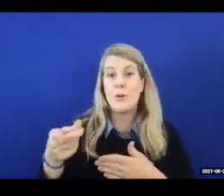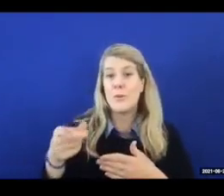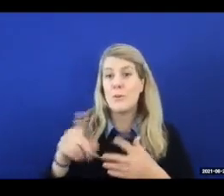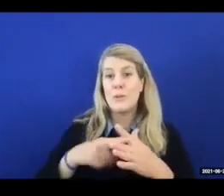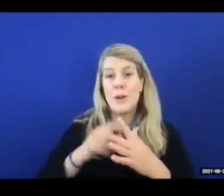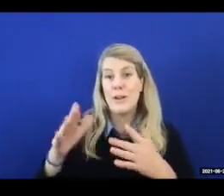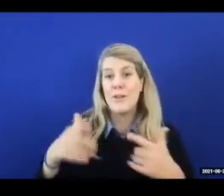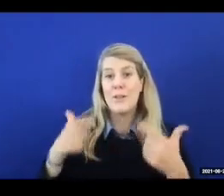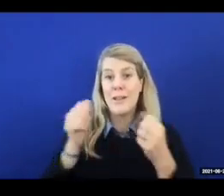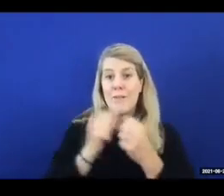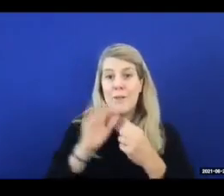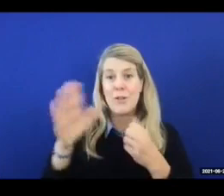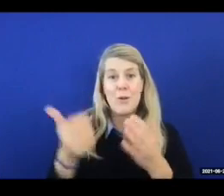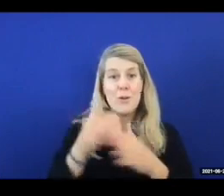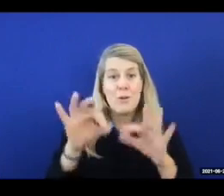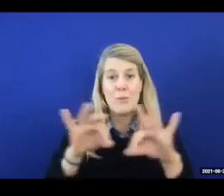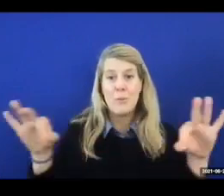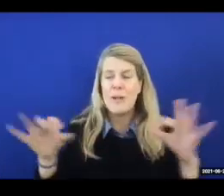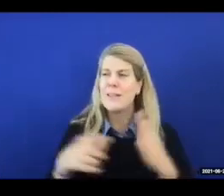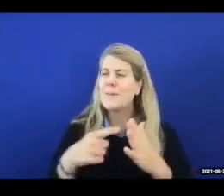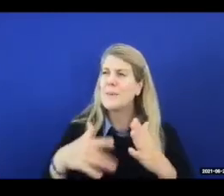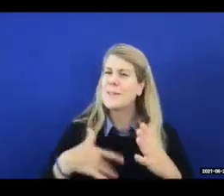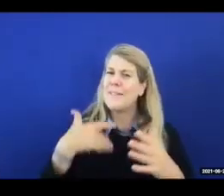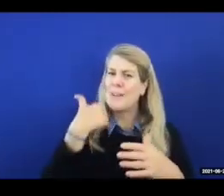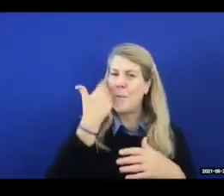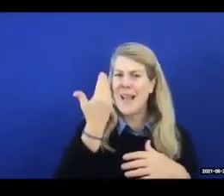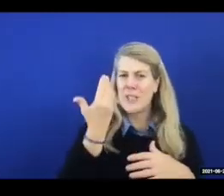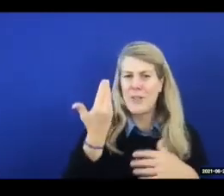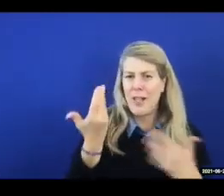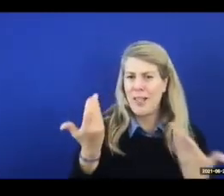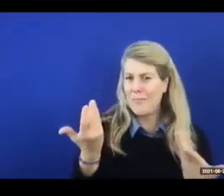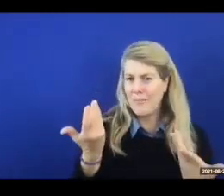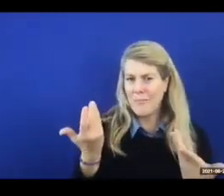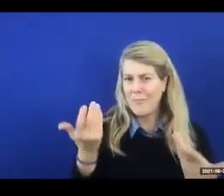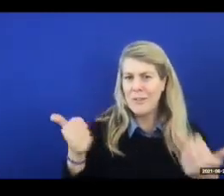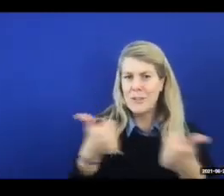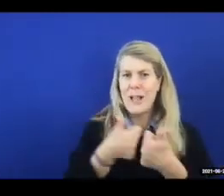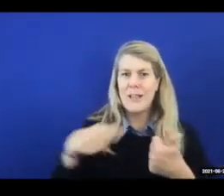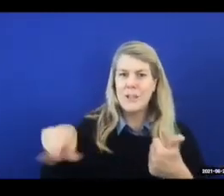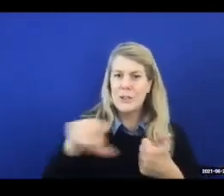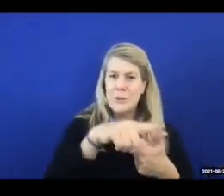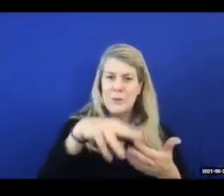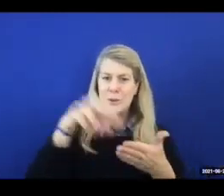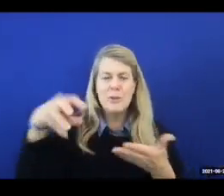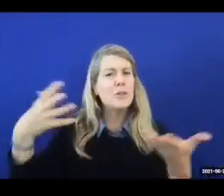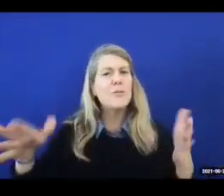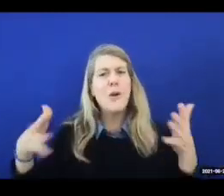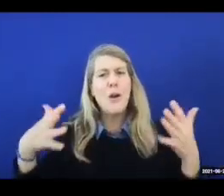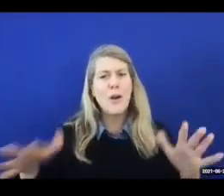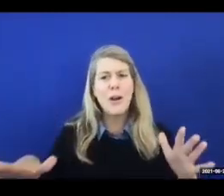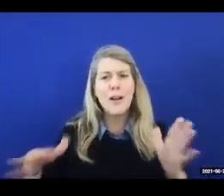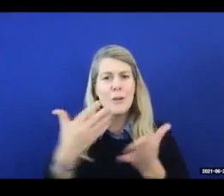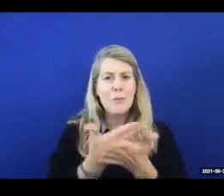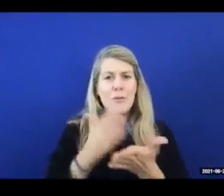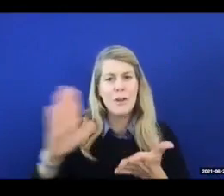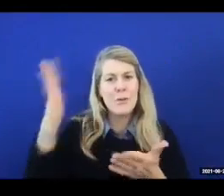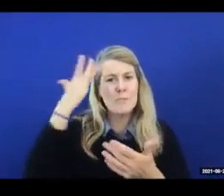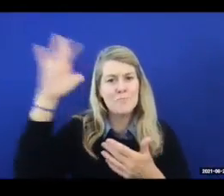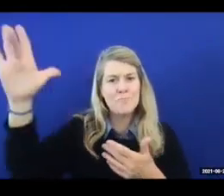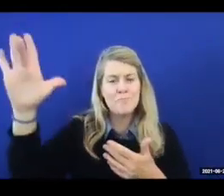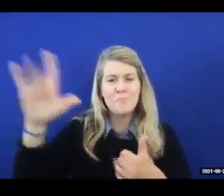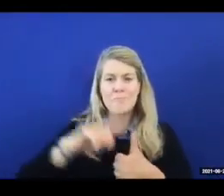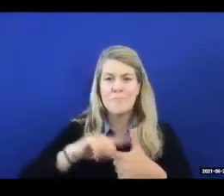hand. I sometimes feel a little bashful challenging students who have already demonstrated their keen intellects, stellar